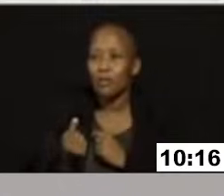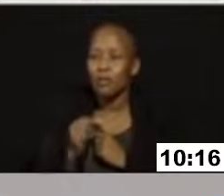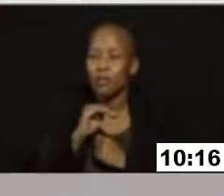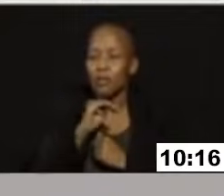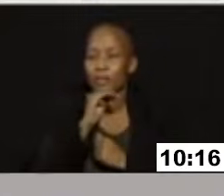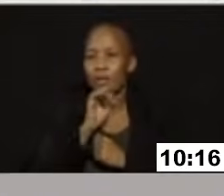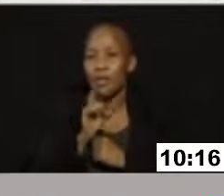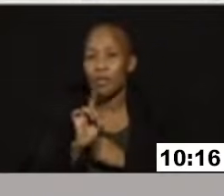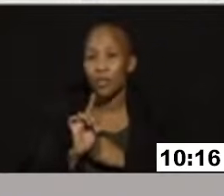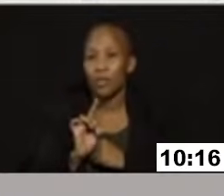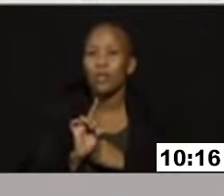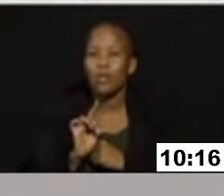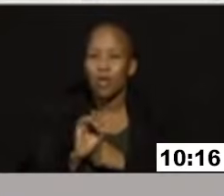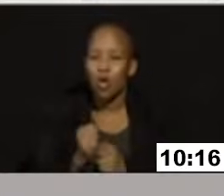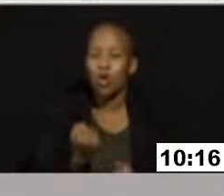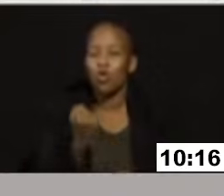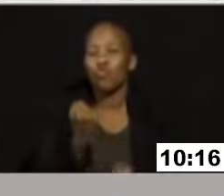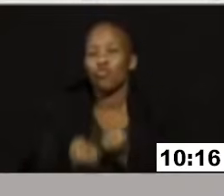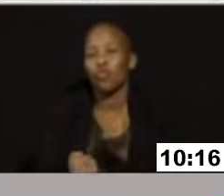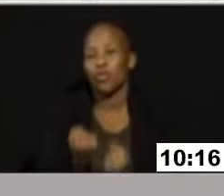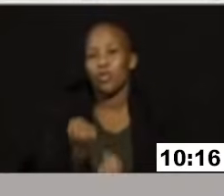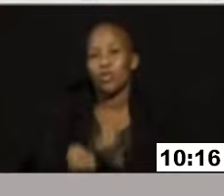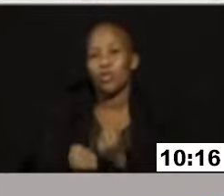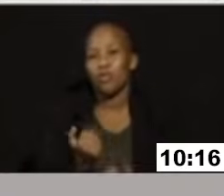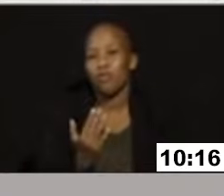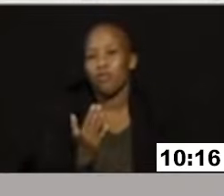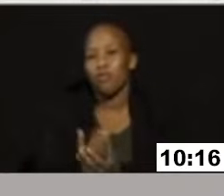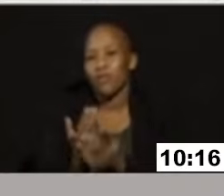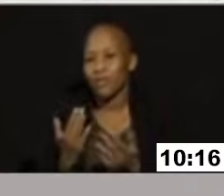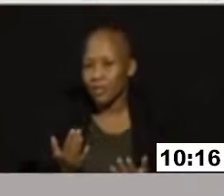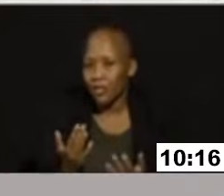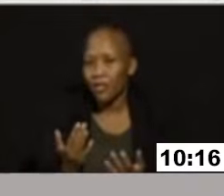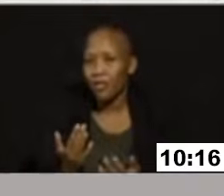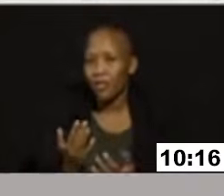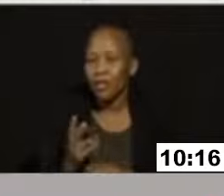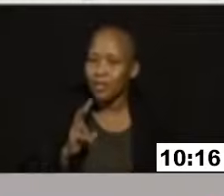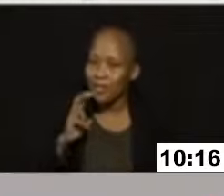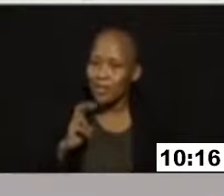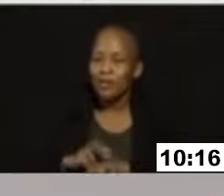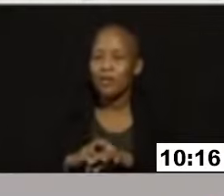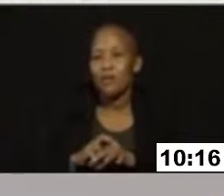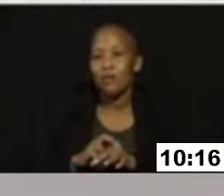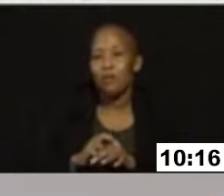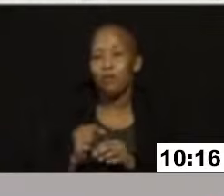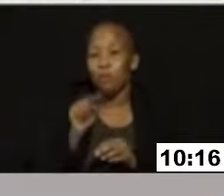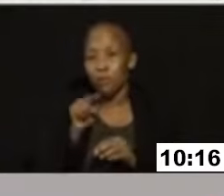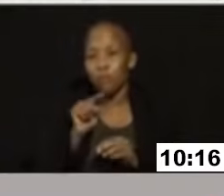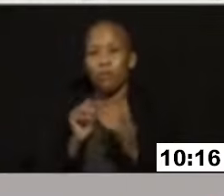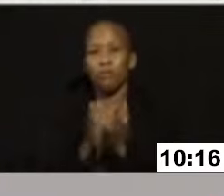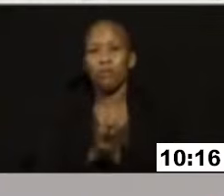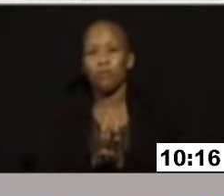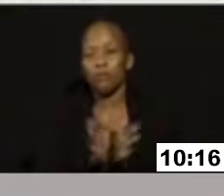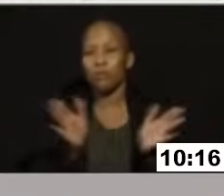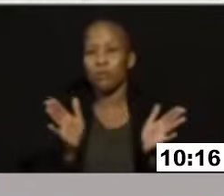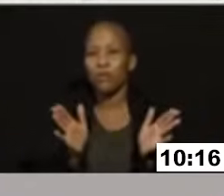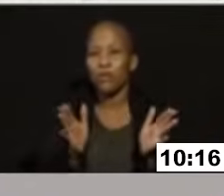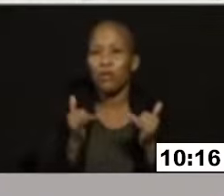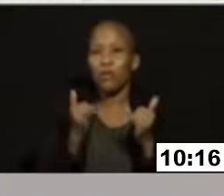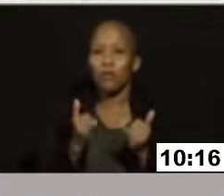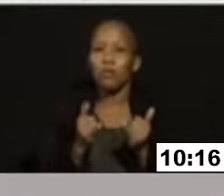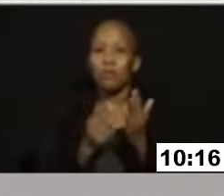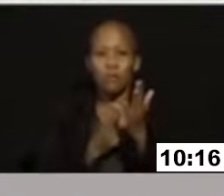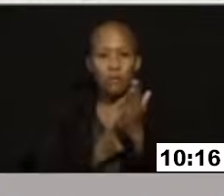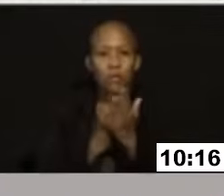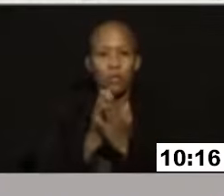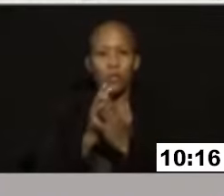a jurisdictional fact, a threshold requirement which is compulsory. There's no issue of discretion involved in